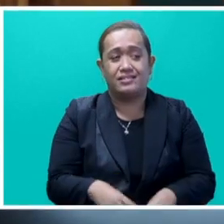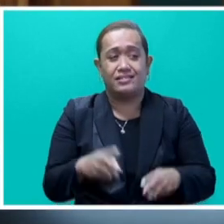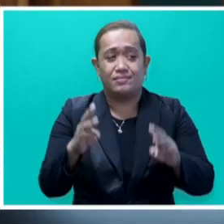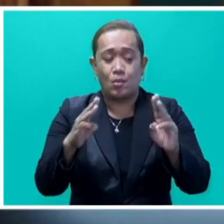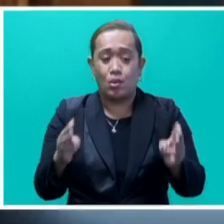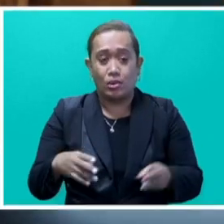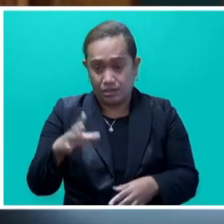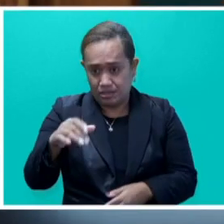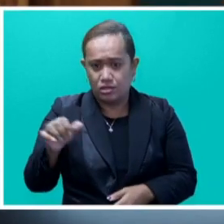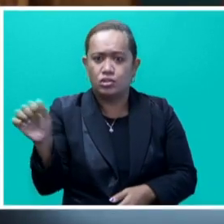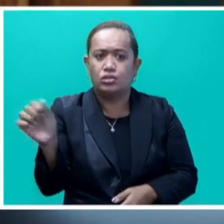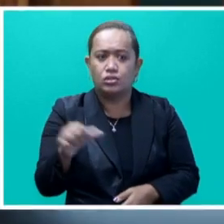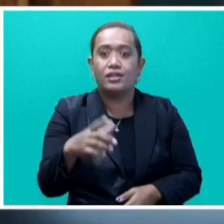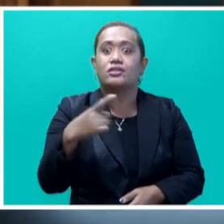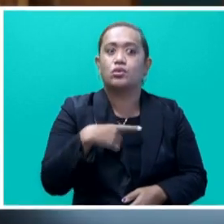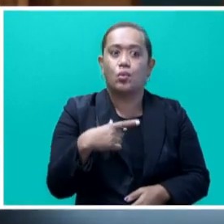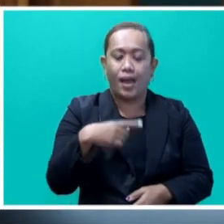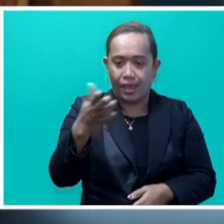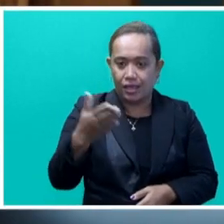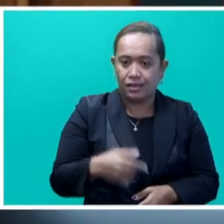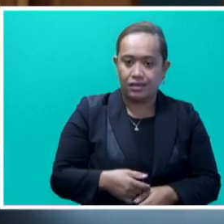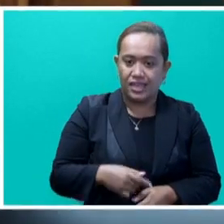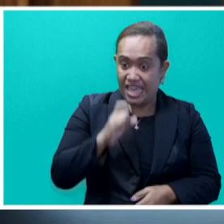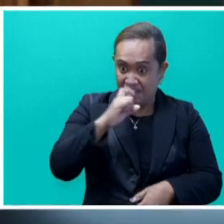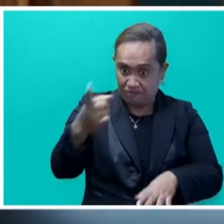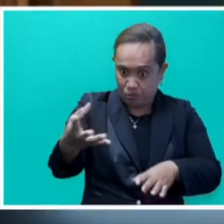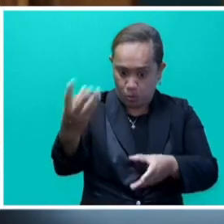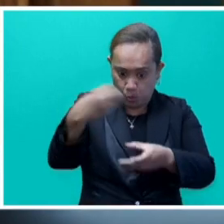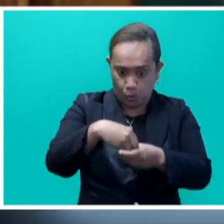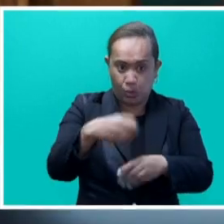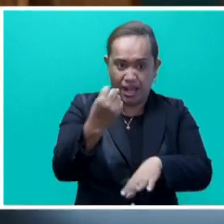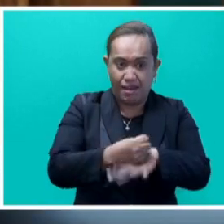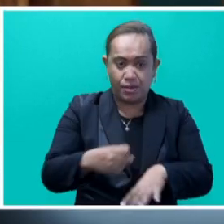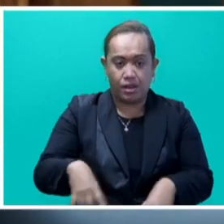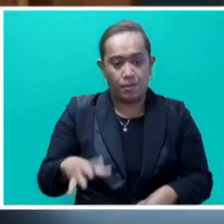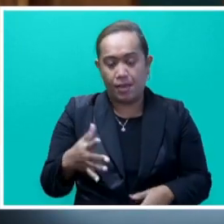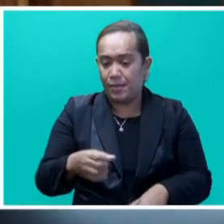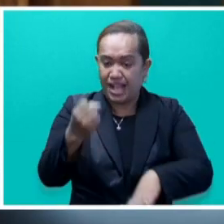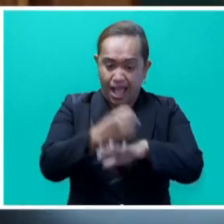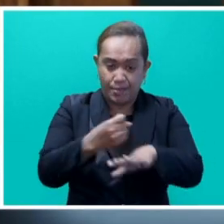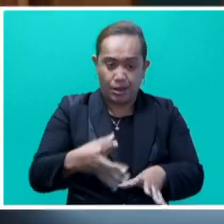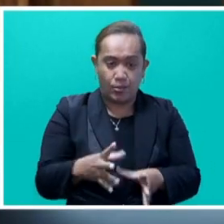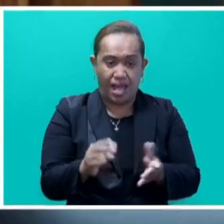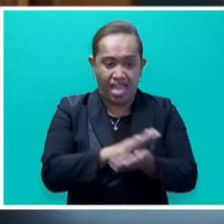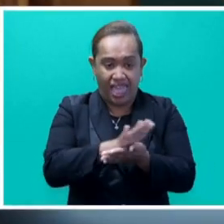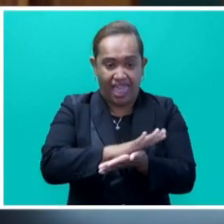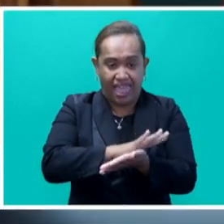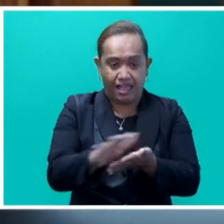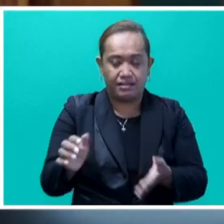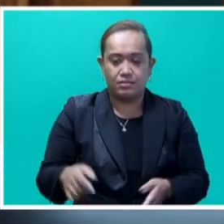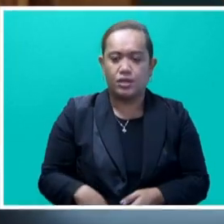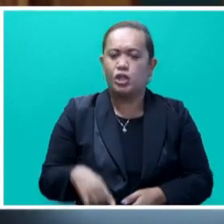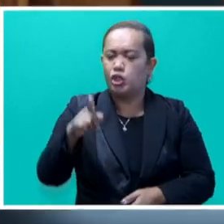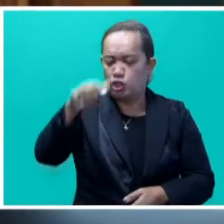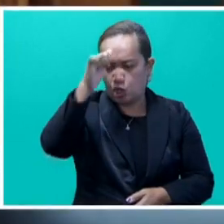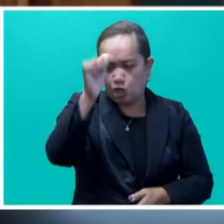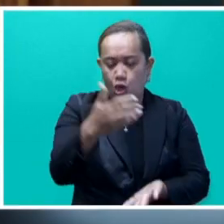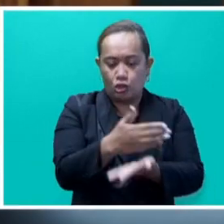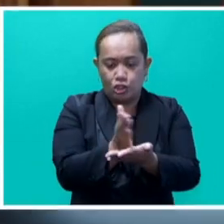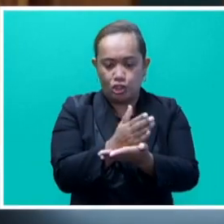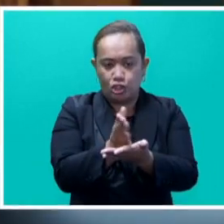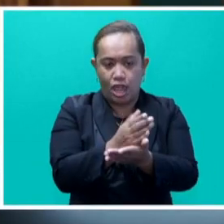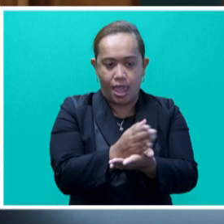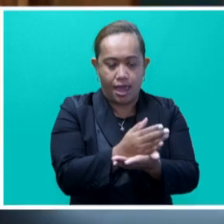would have made government bankrupt. Honorable Mbulunauda has no understanding about shareholding structure and